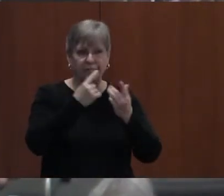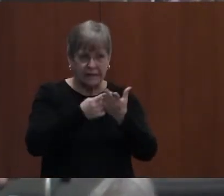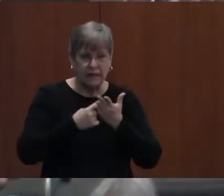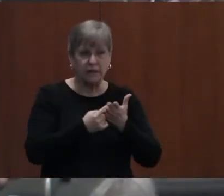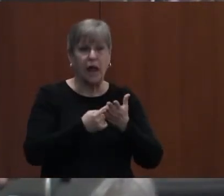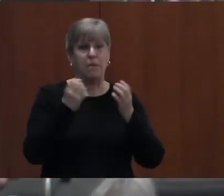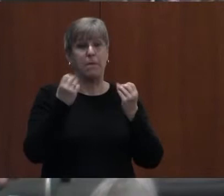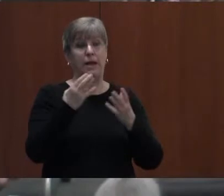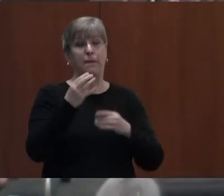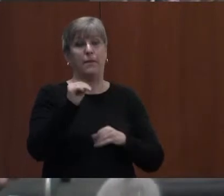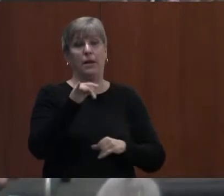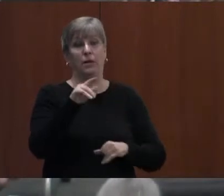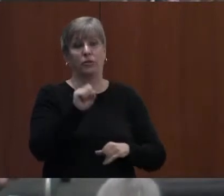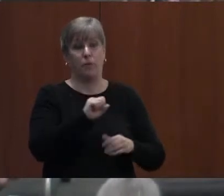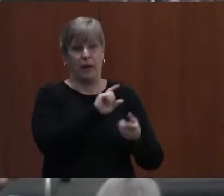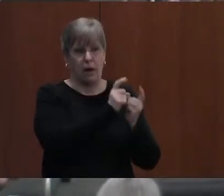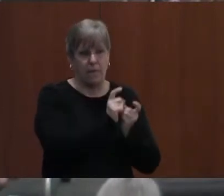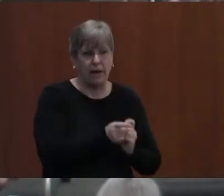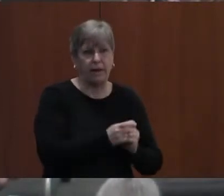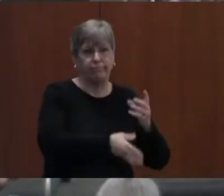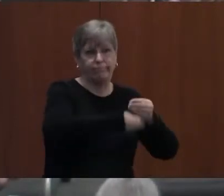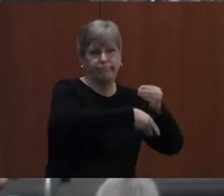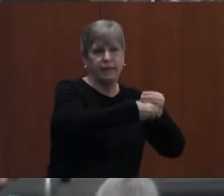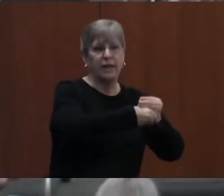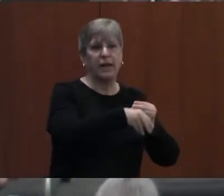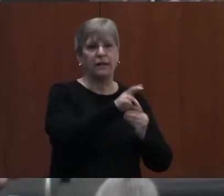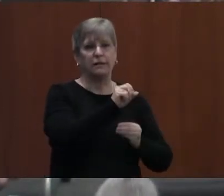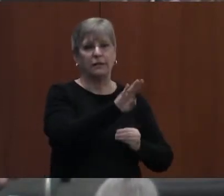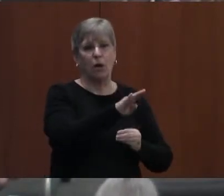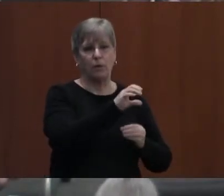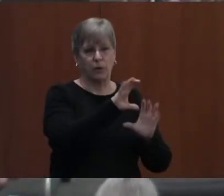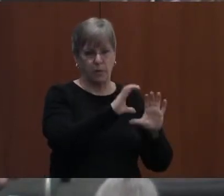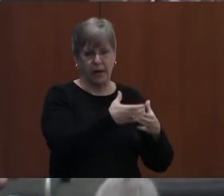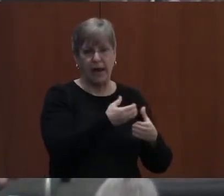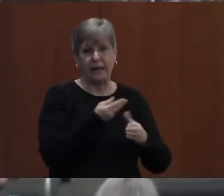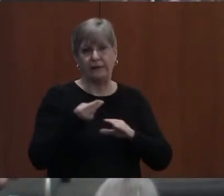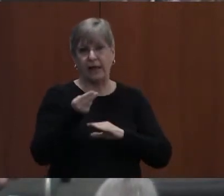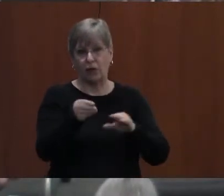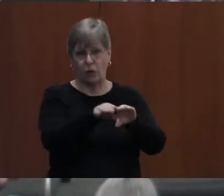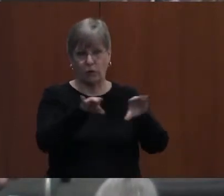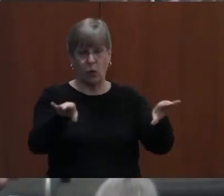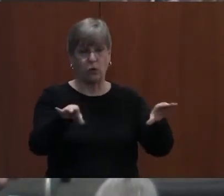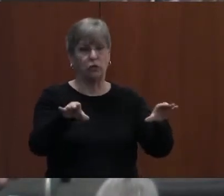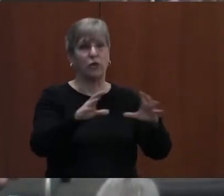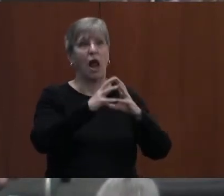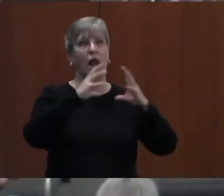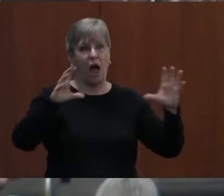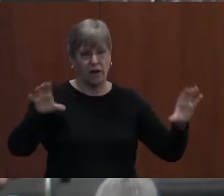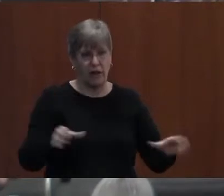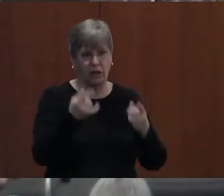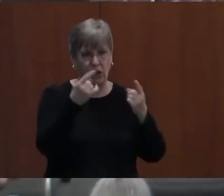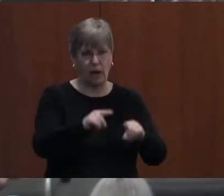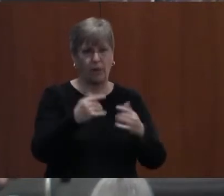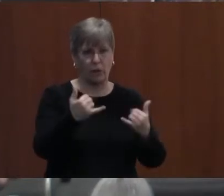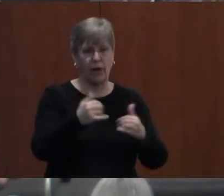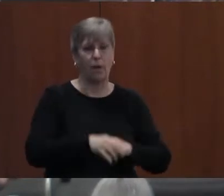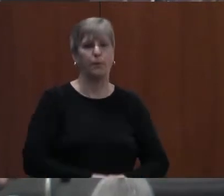bills getting amended in subcommittees and being sent to the floor. So there's a whole lot of action right now.